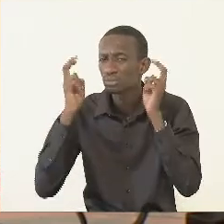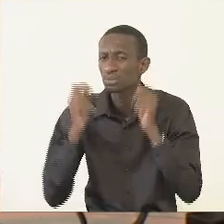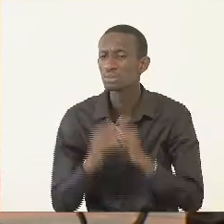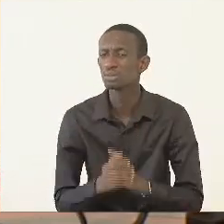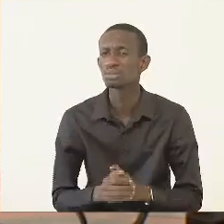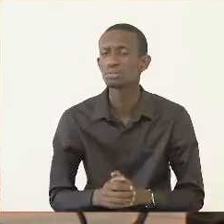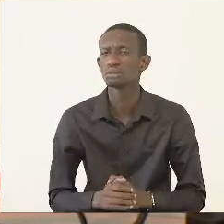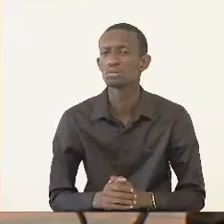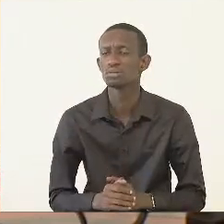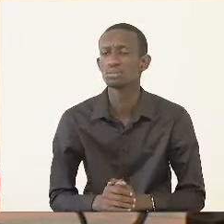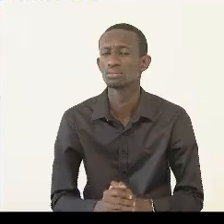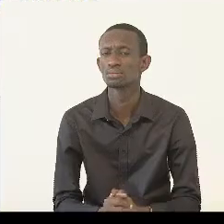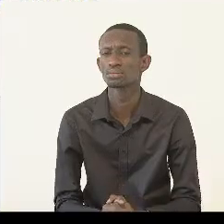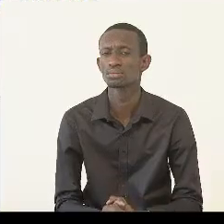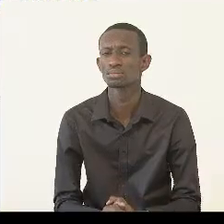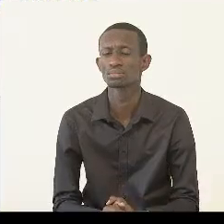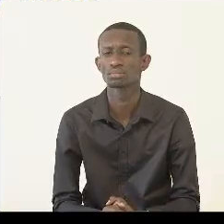Is it